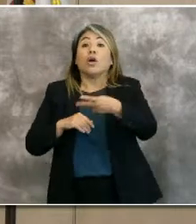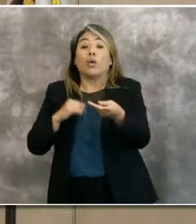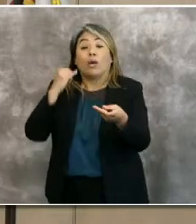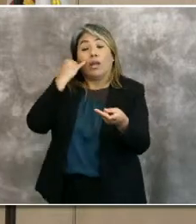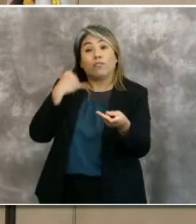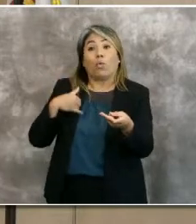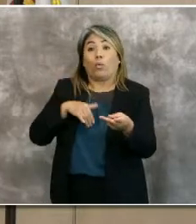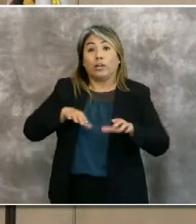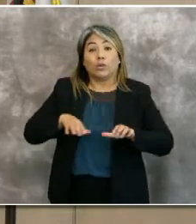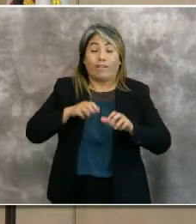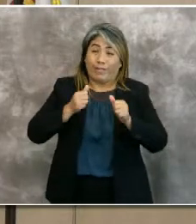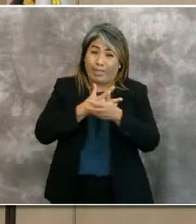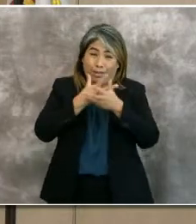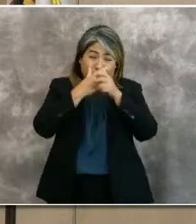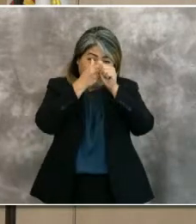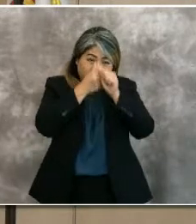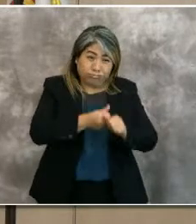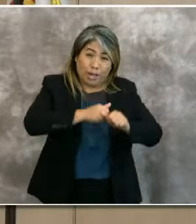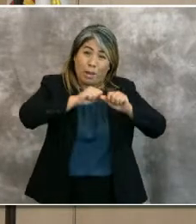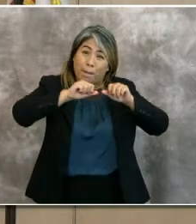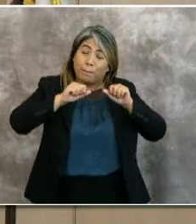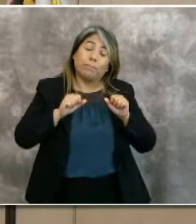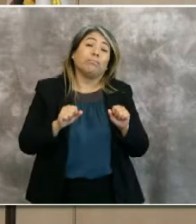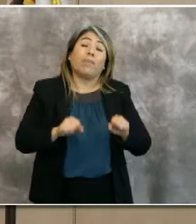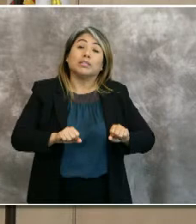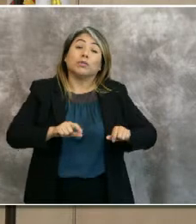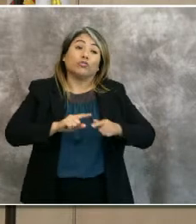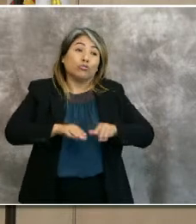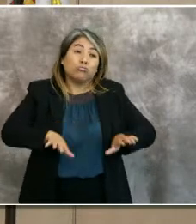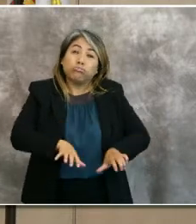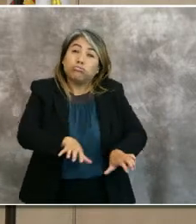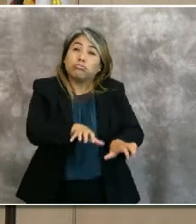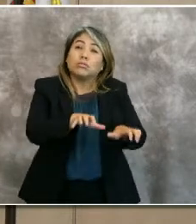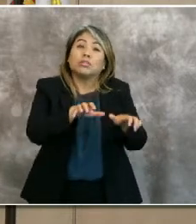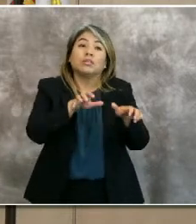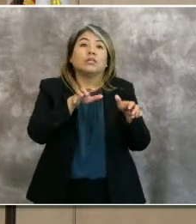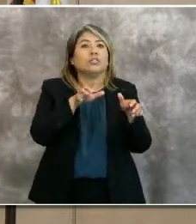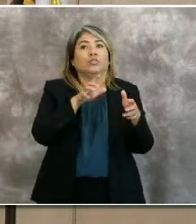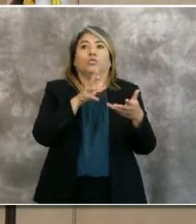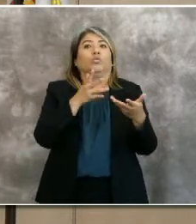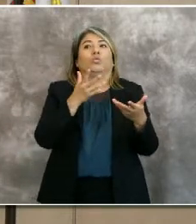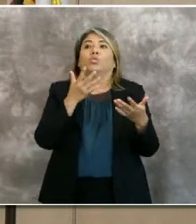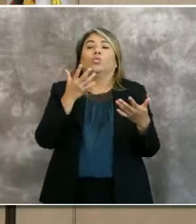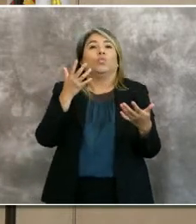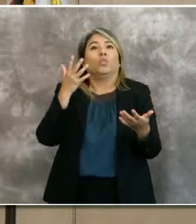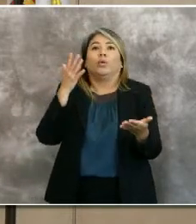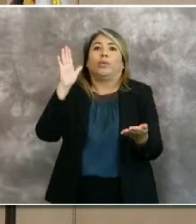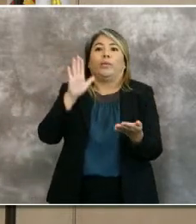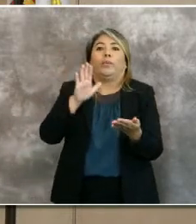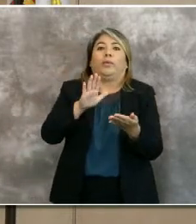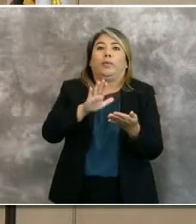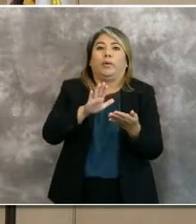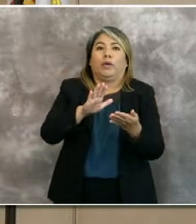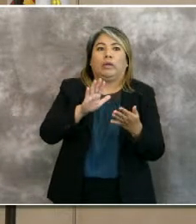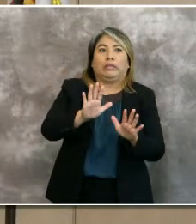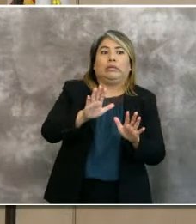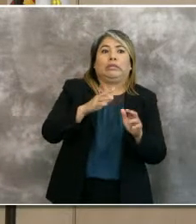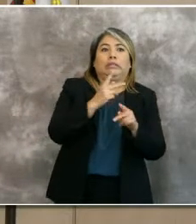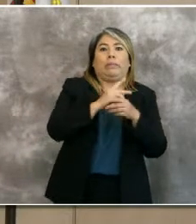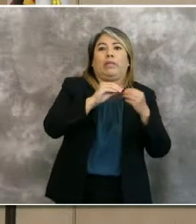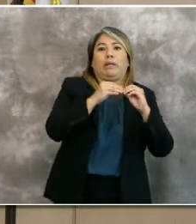do everything possible to take actions to prevent numbers from increasing, we would have to